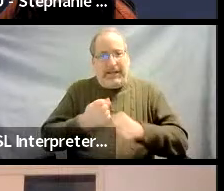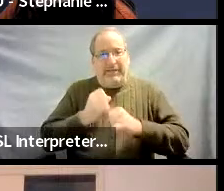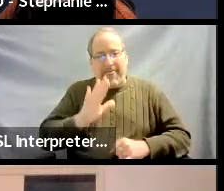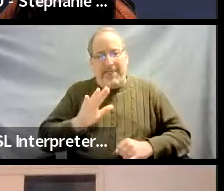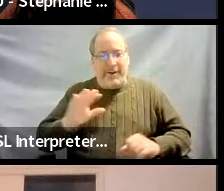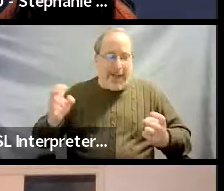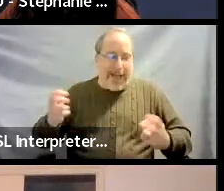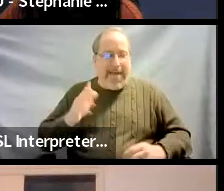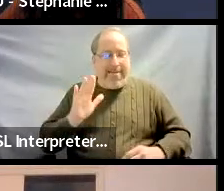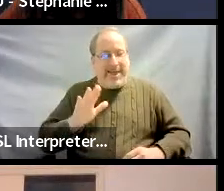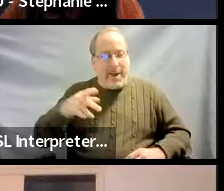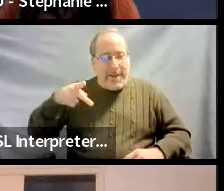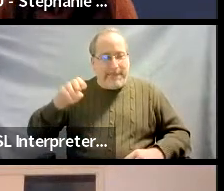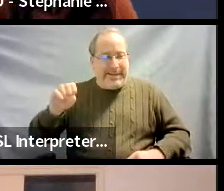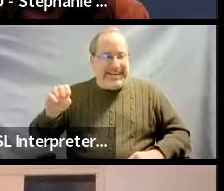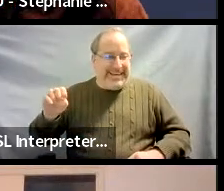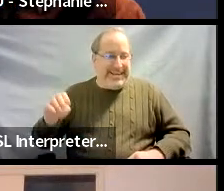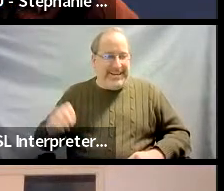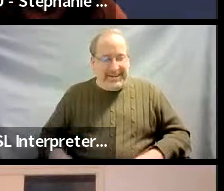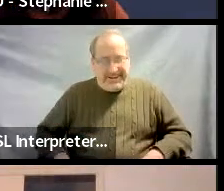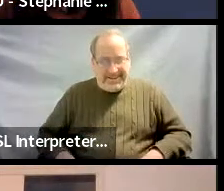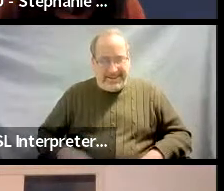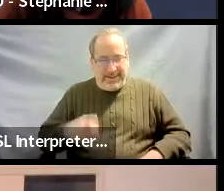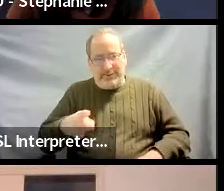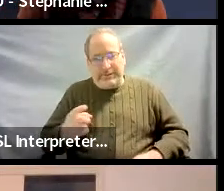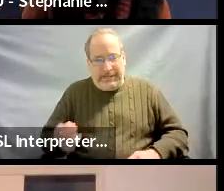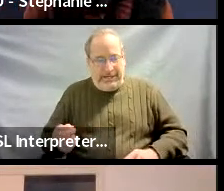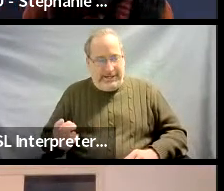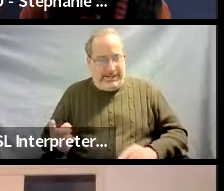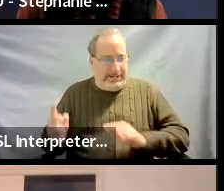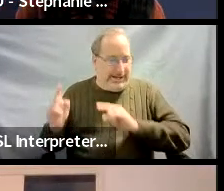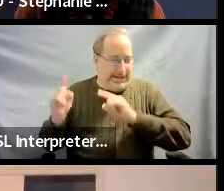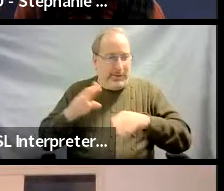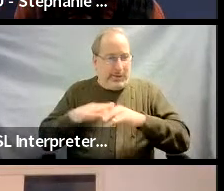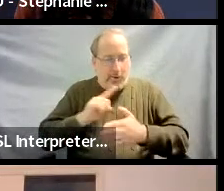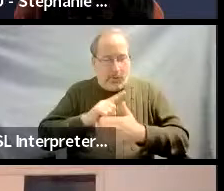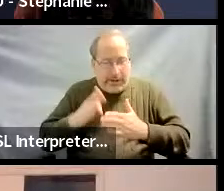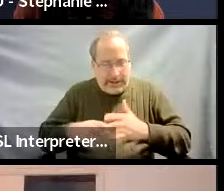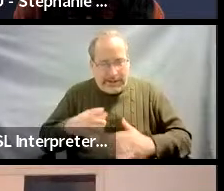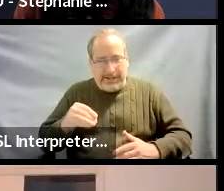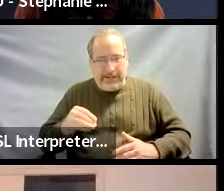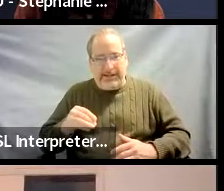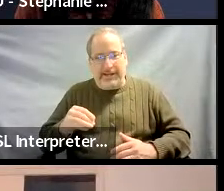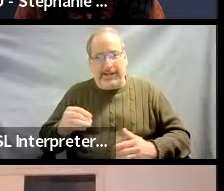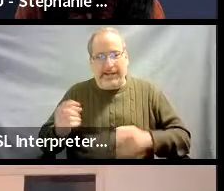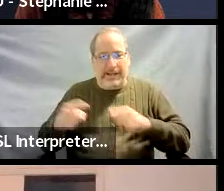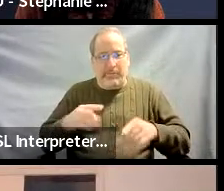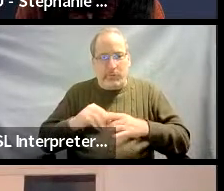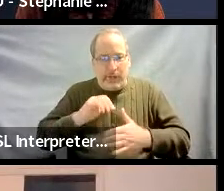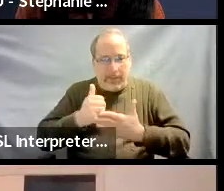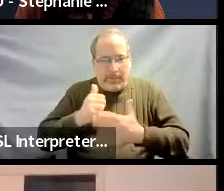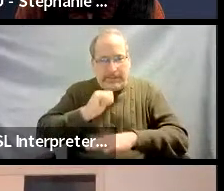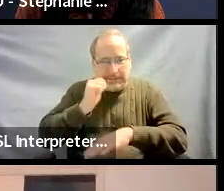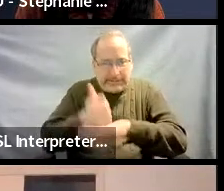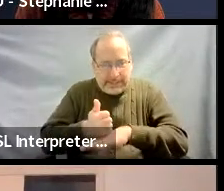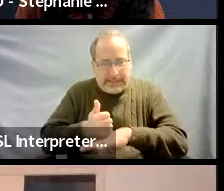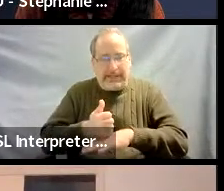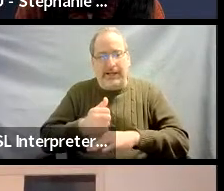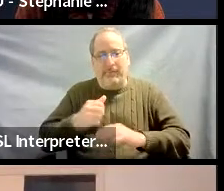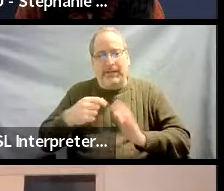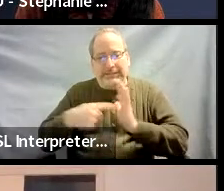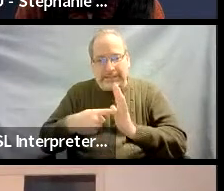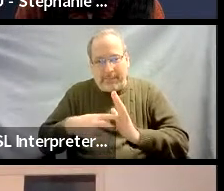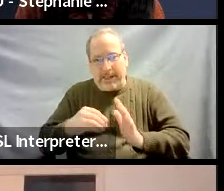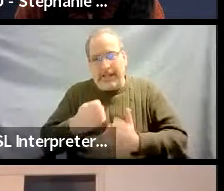pee. She came in on the weekends. She stayed after school so we could set up the air sampling and monitoring